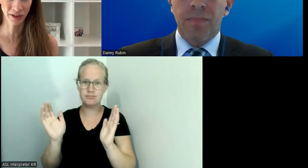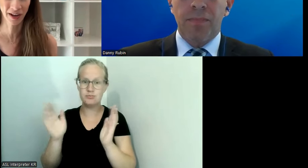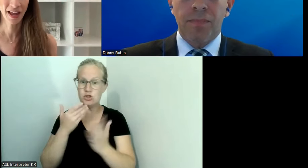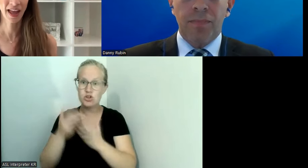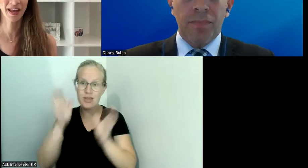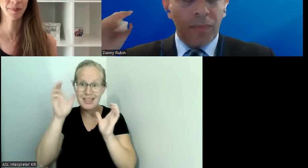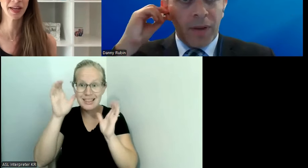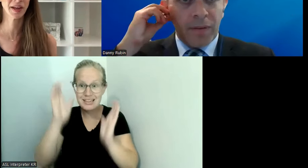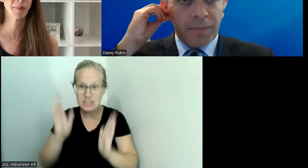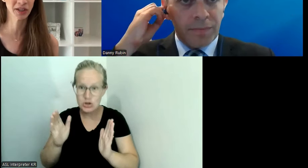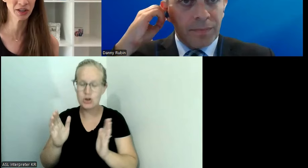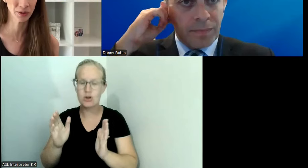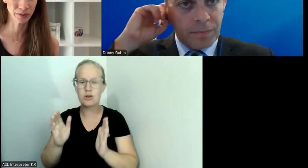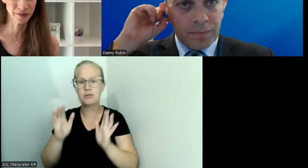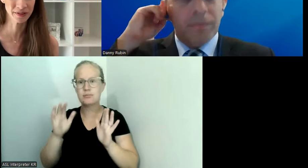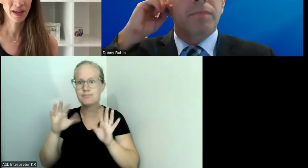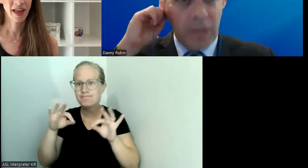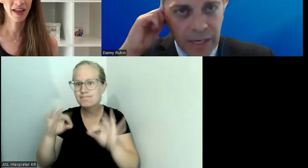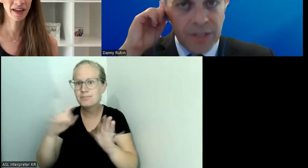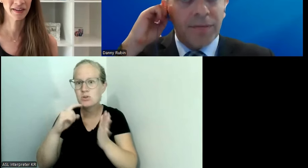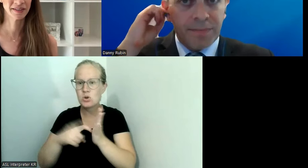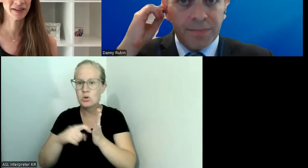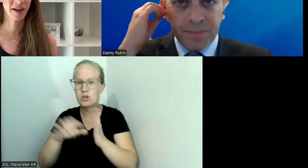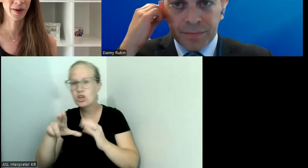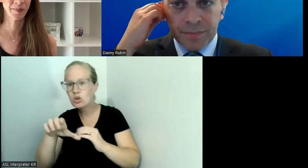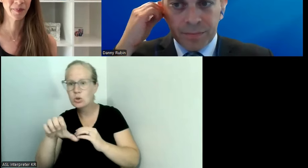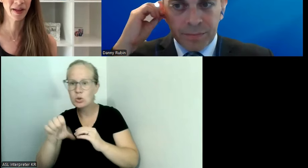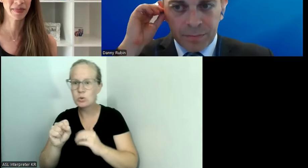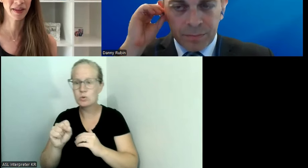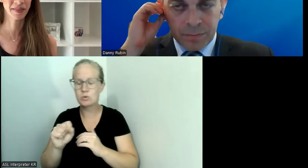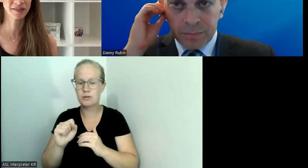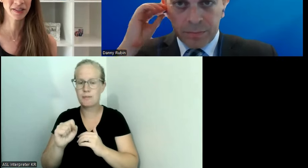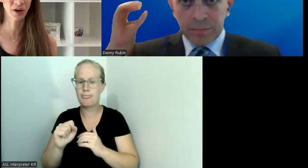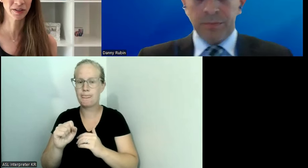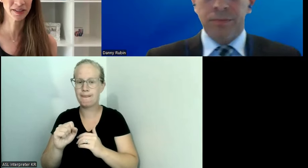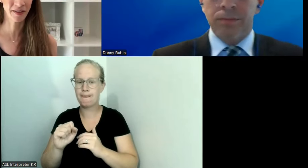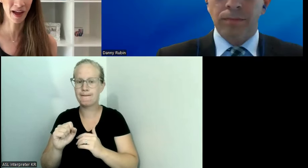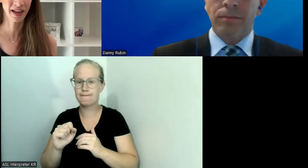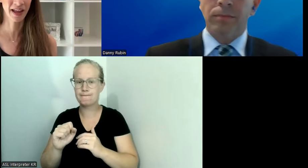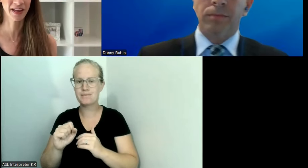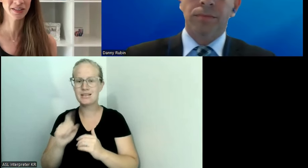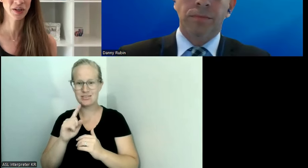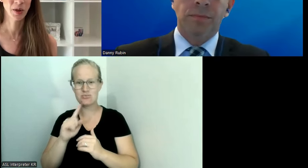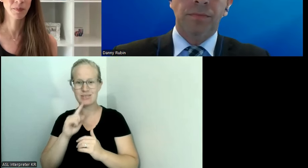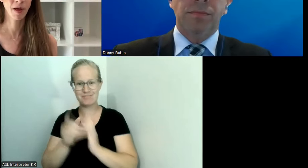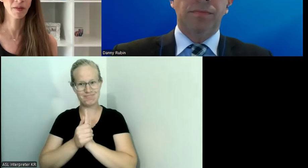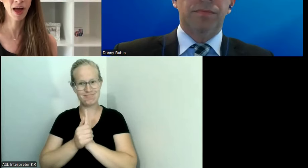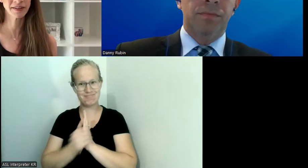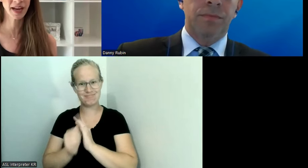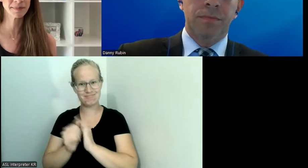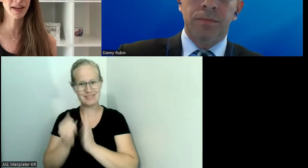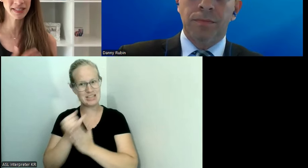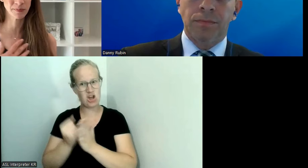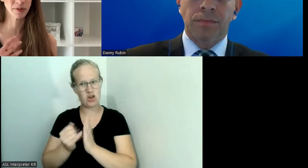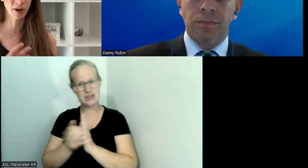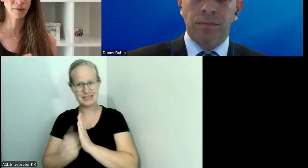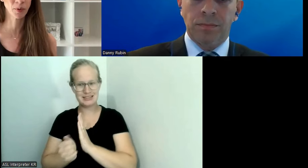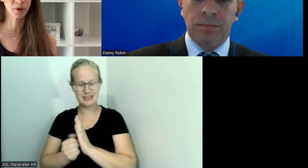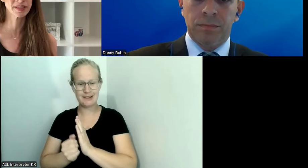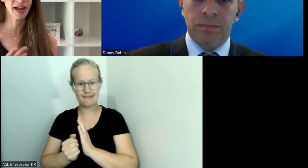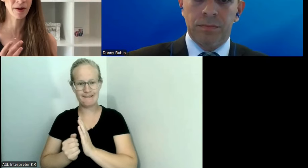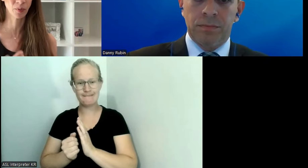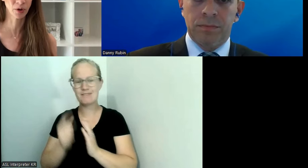listener and picking up on cues. And, um, I think there's an art to that. And a lot of the times I've seen